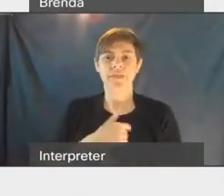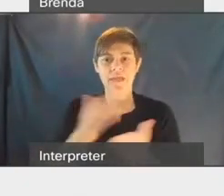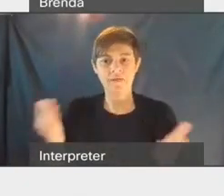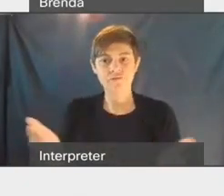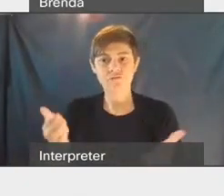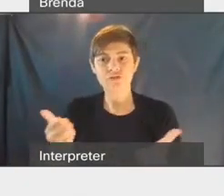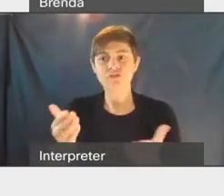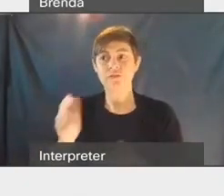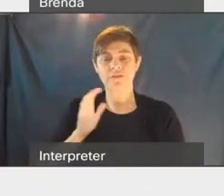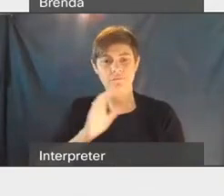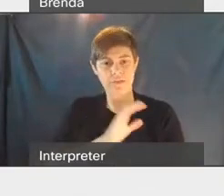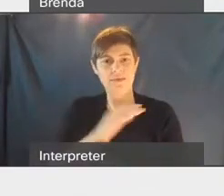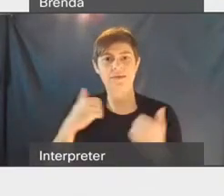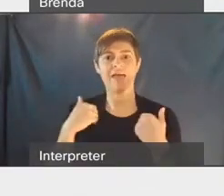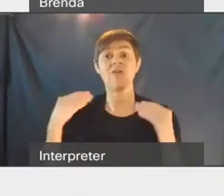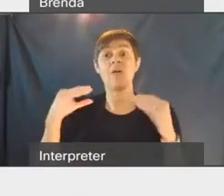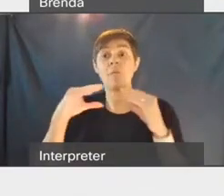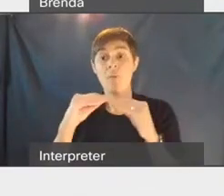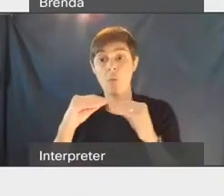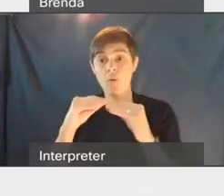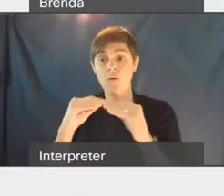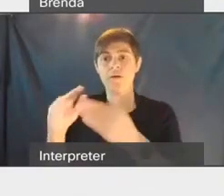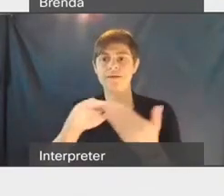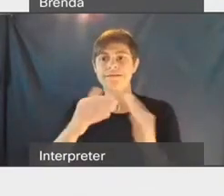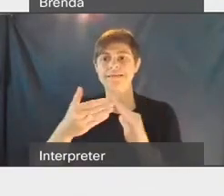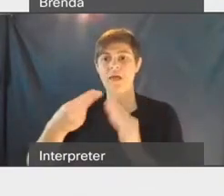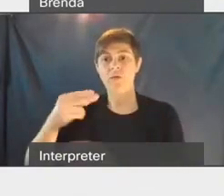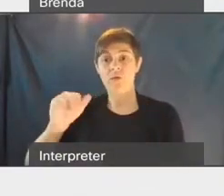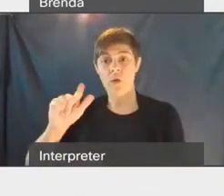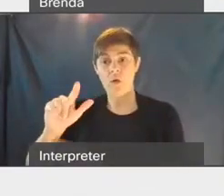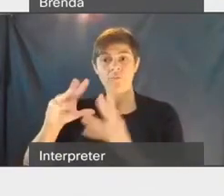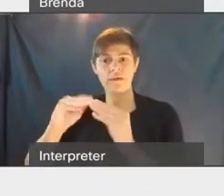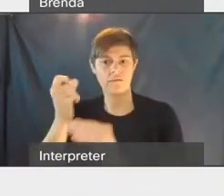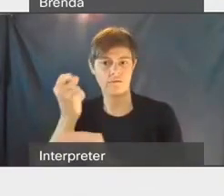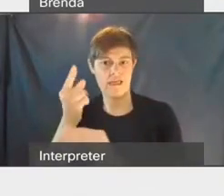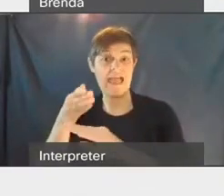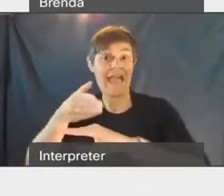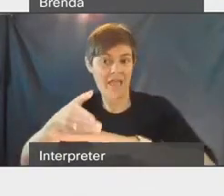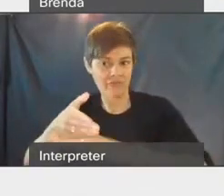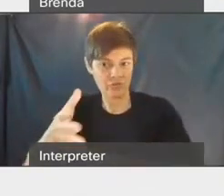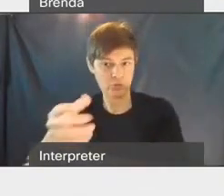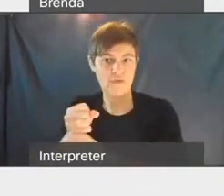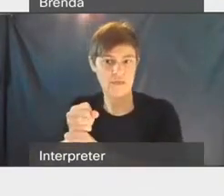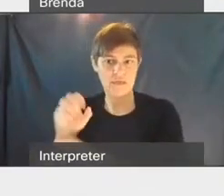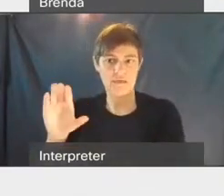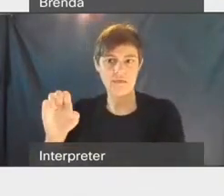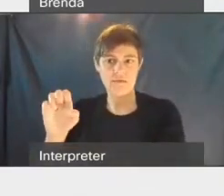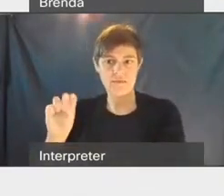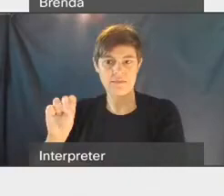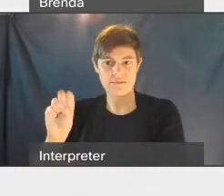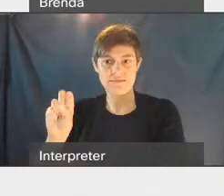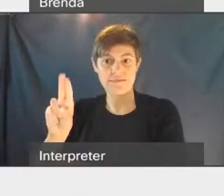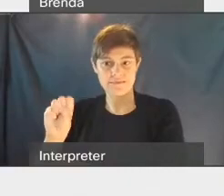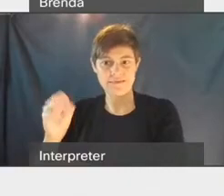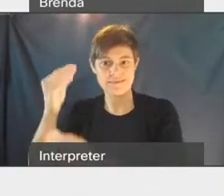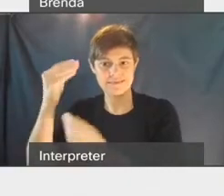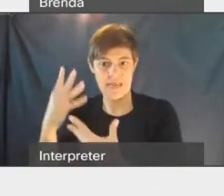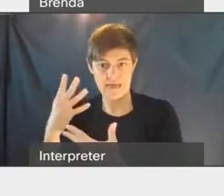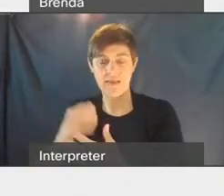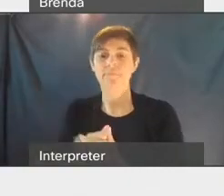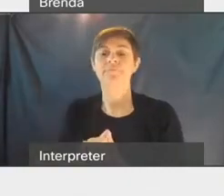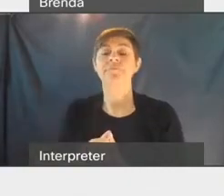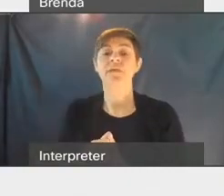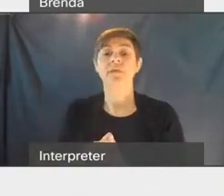the committee to hold additional town halls after census data is available. Kansans